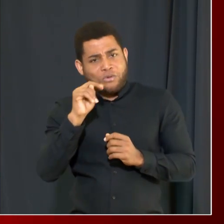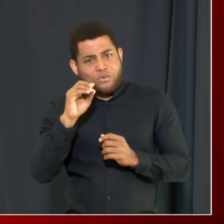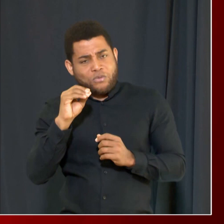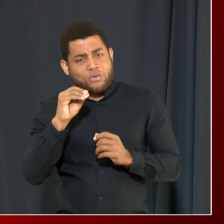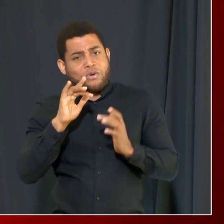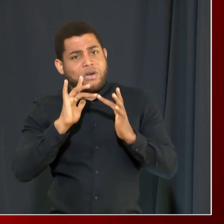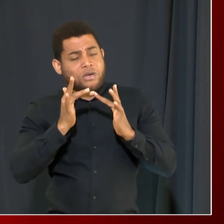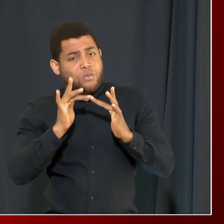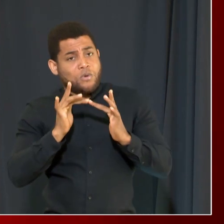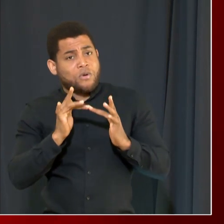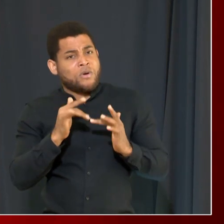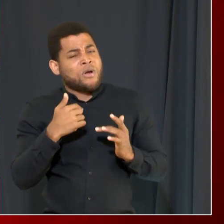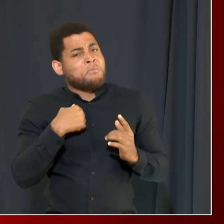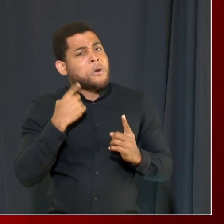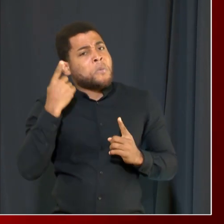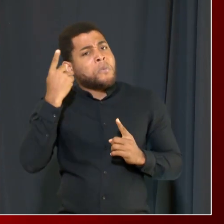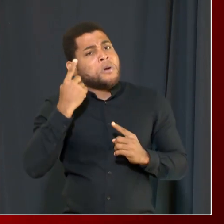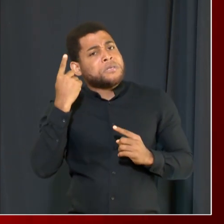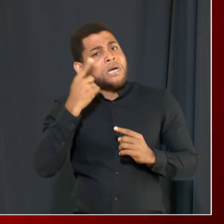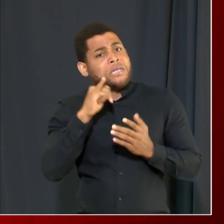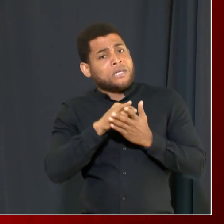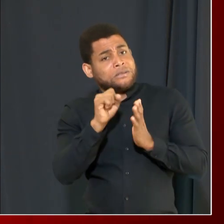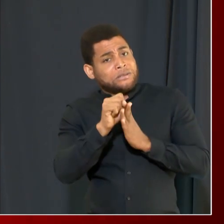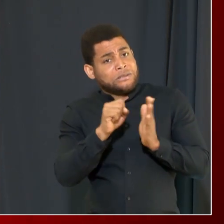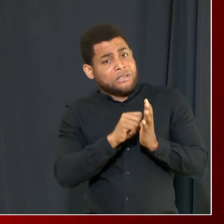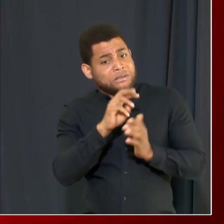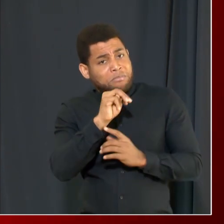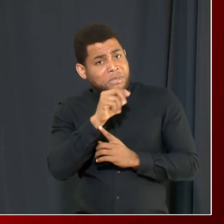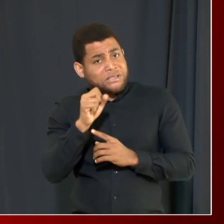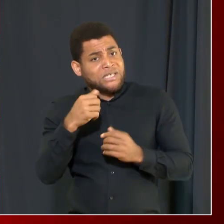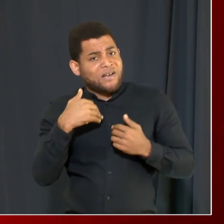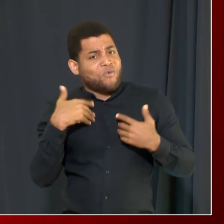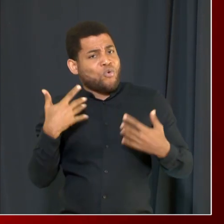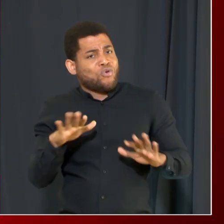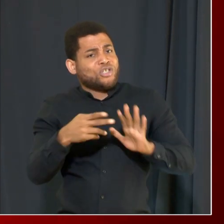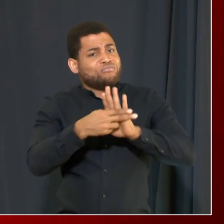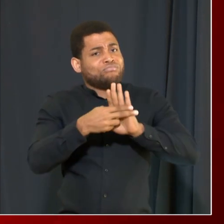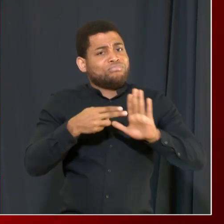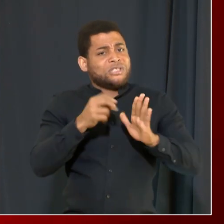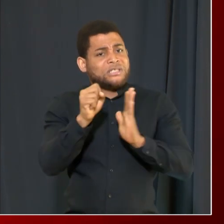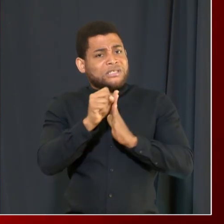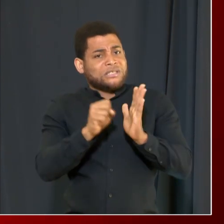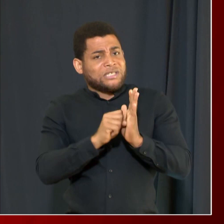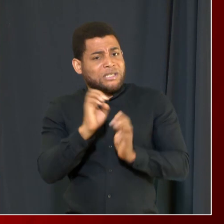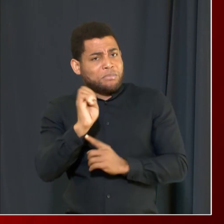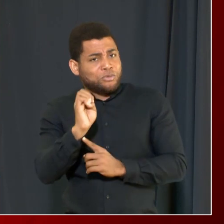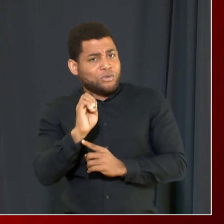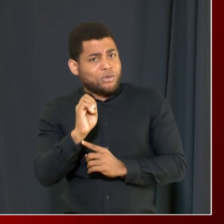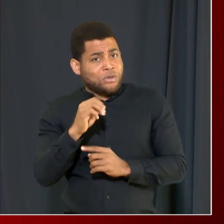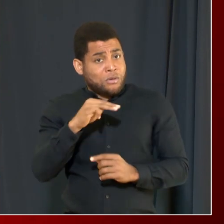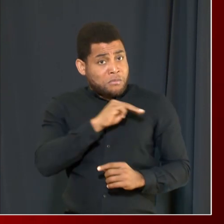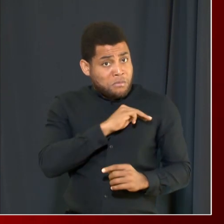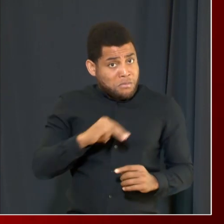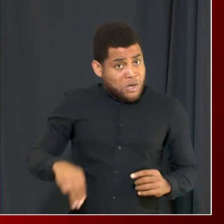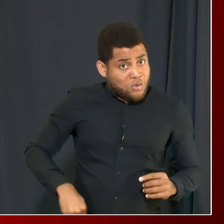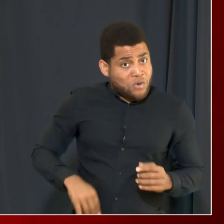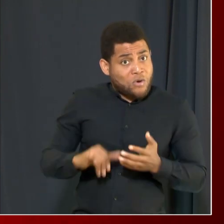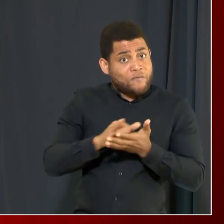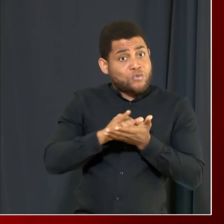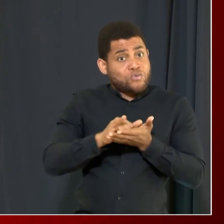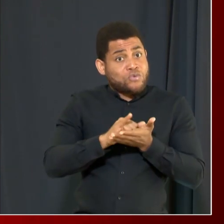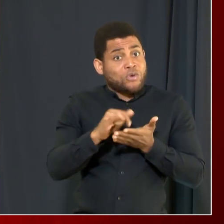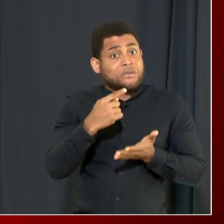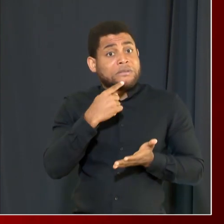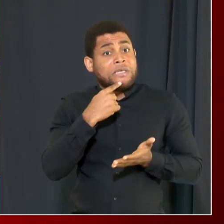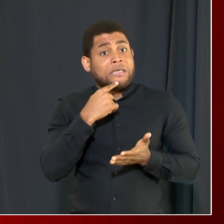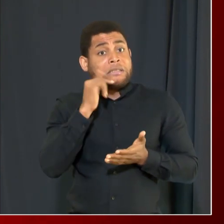wondering, the state of Massachusetts declared a state of emergency yesterday. The mayor of New York says his city is at